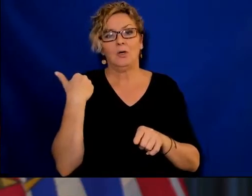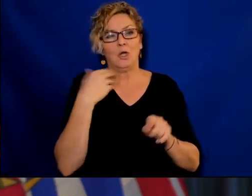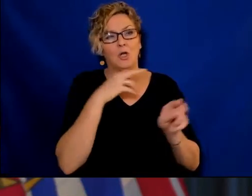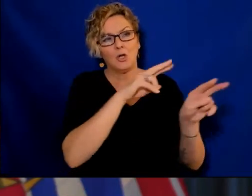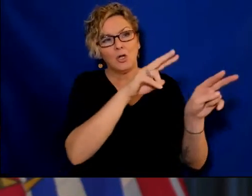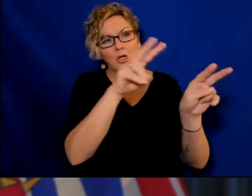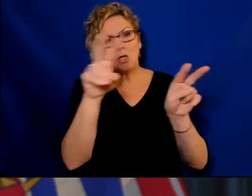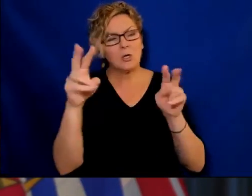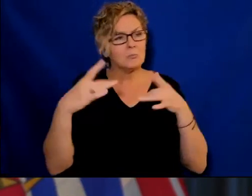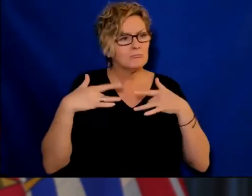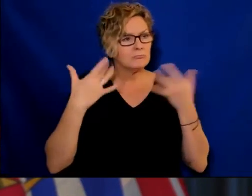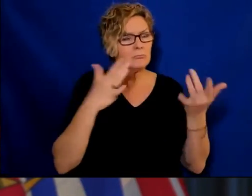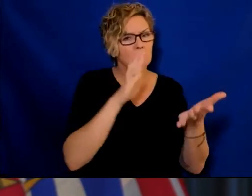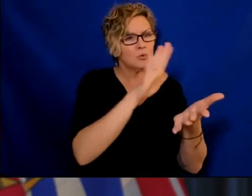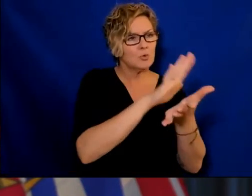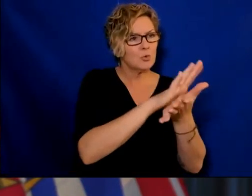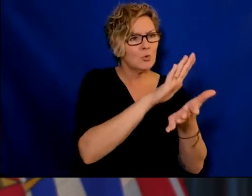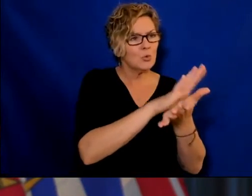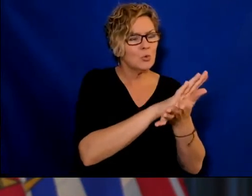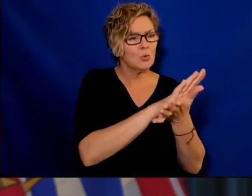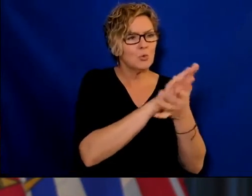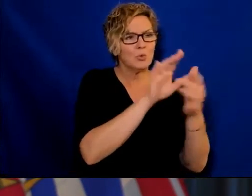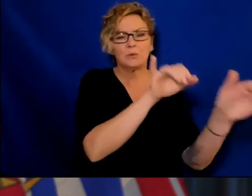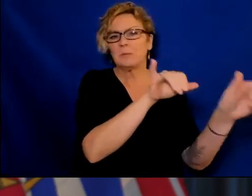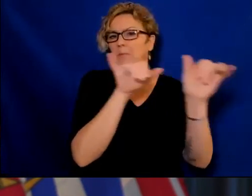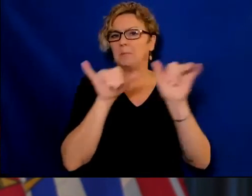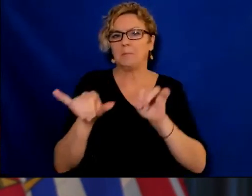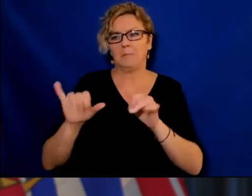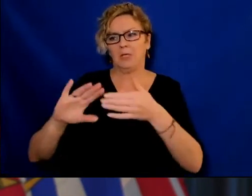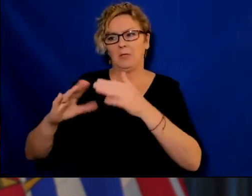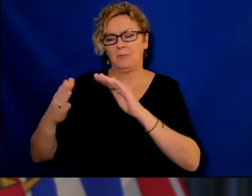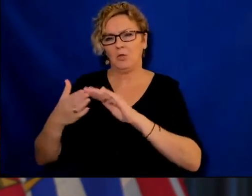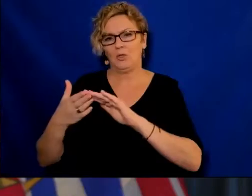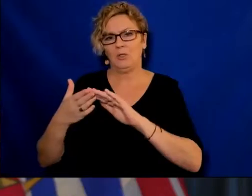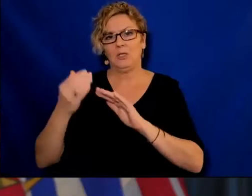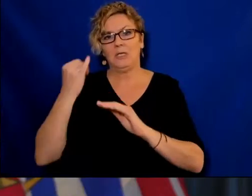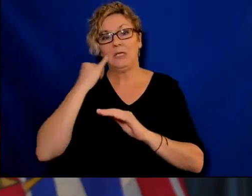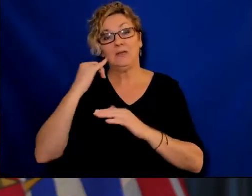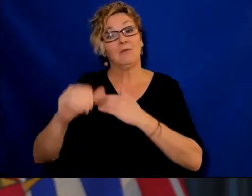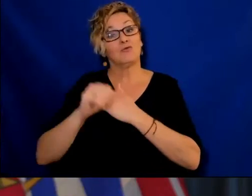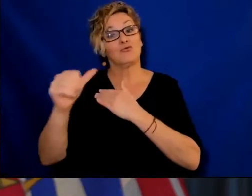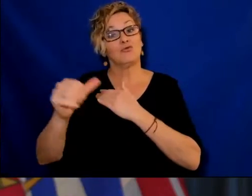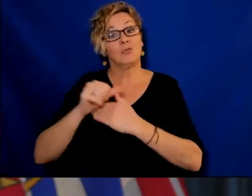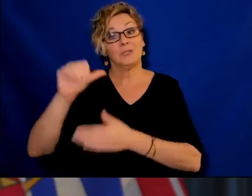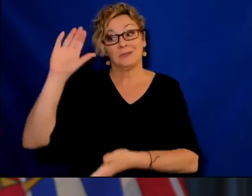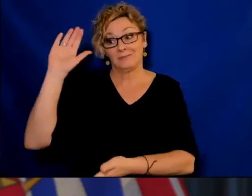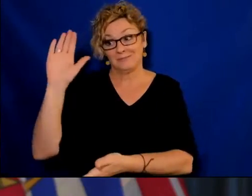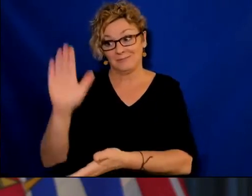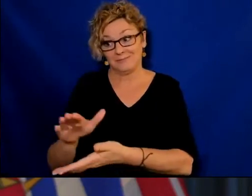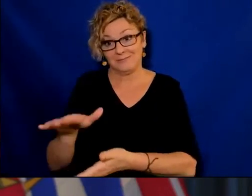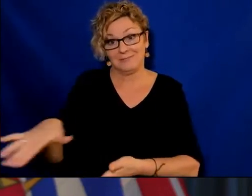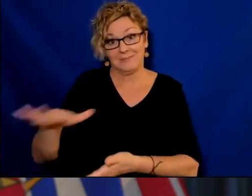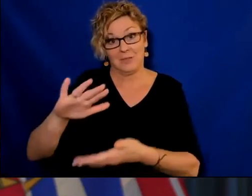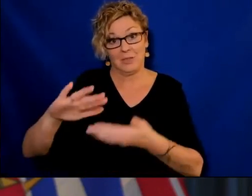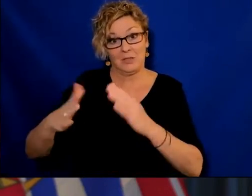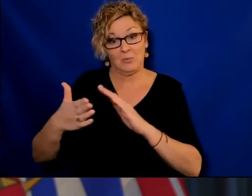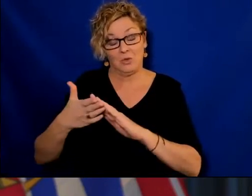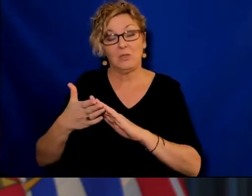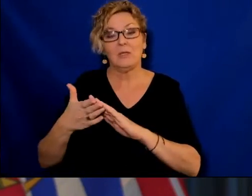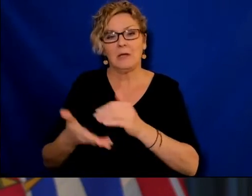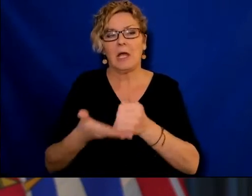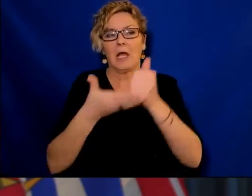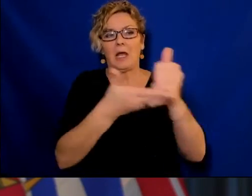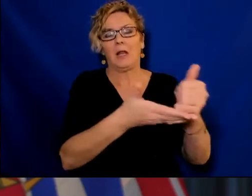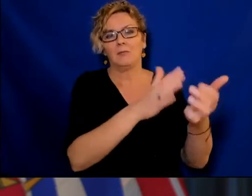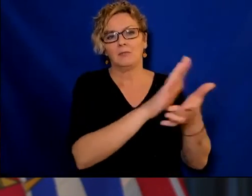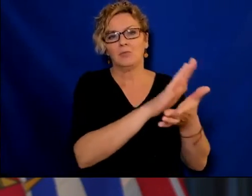measures that help us reduce risk in our communities and therefore protect our schools more. We can see that